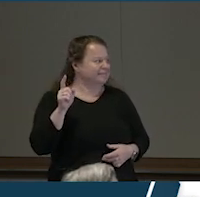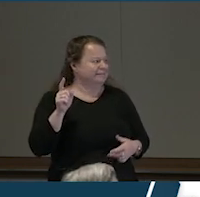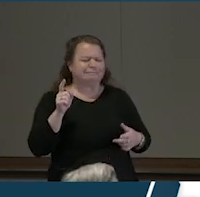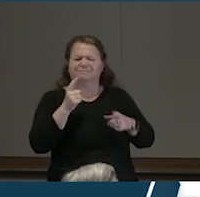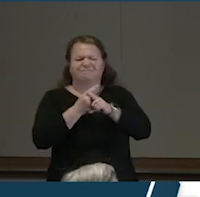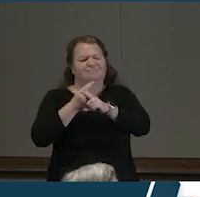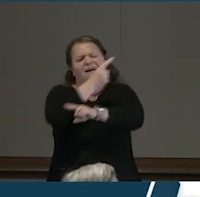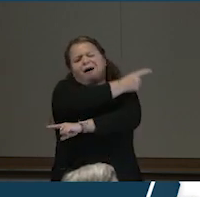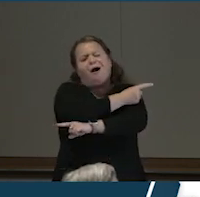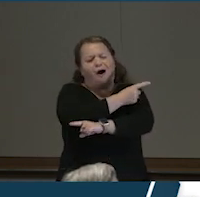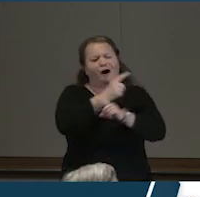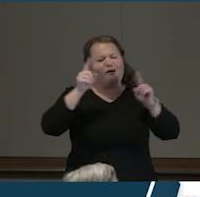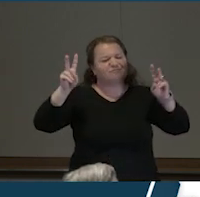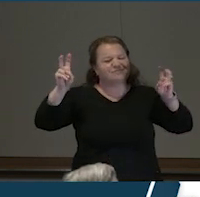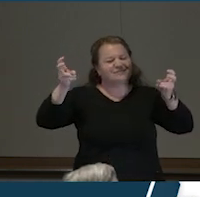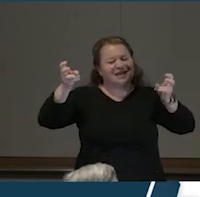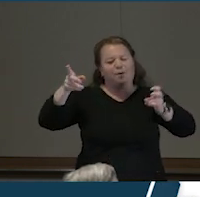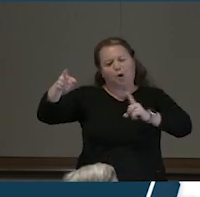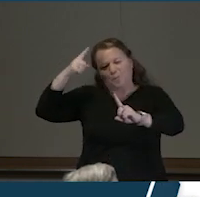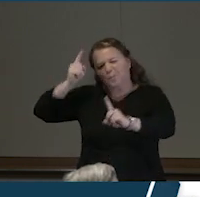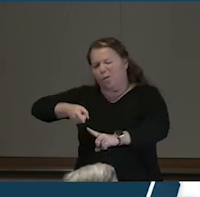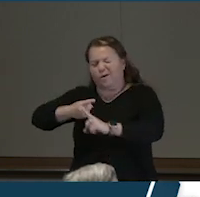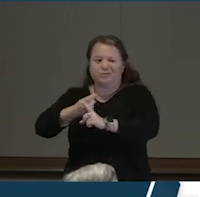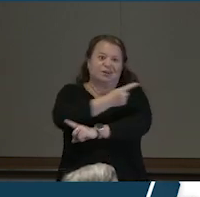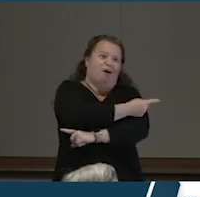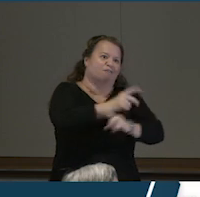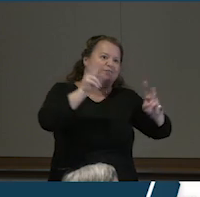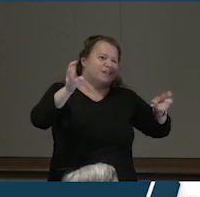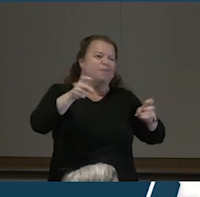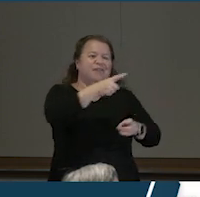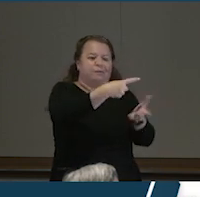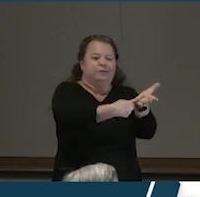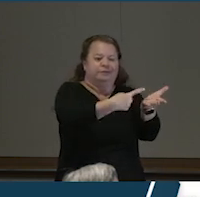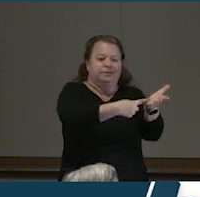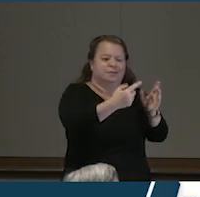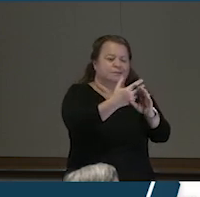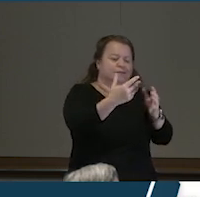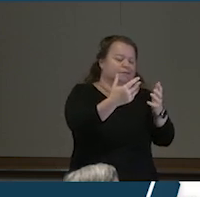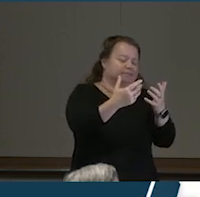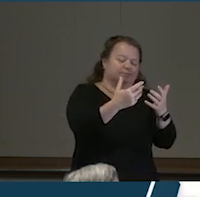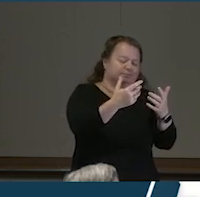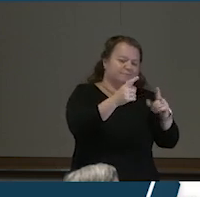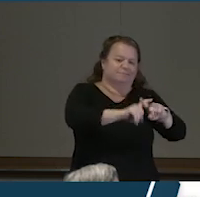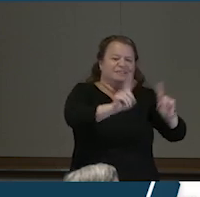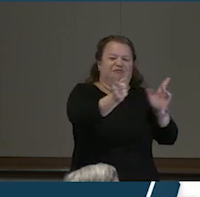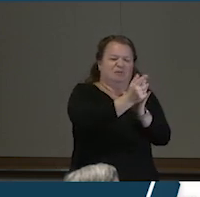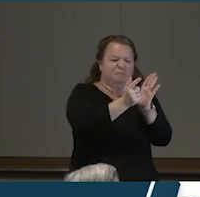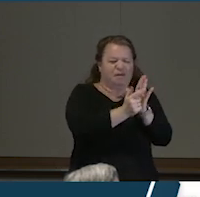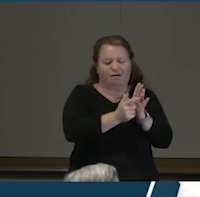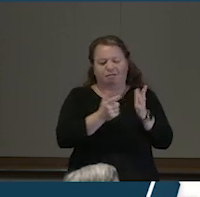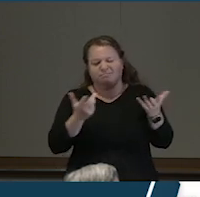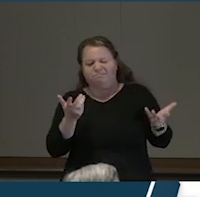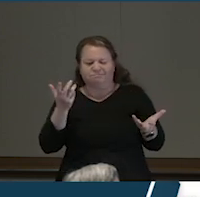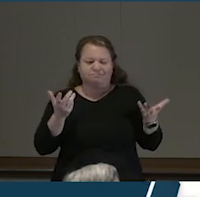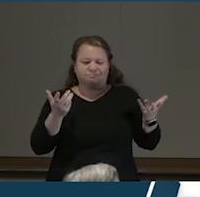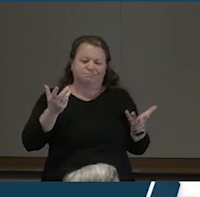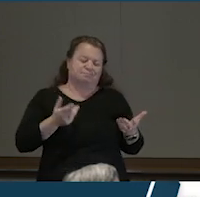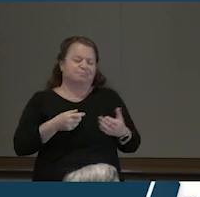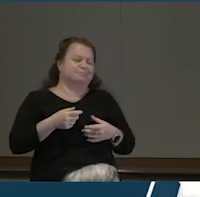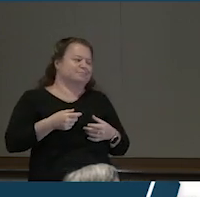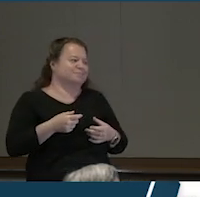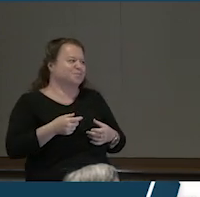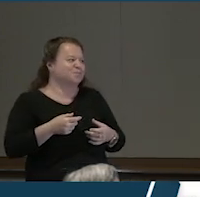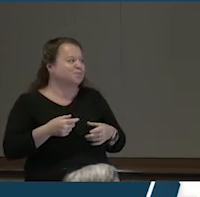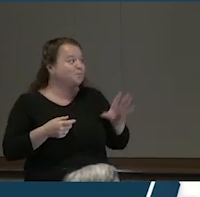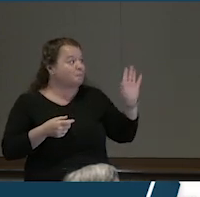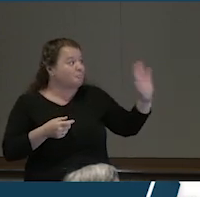topic, the point she wanted to make from one of the bills that they were working on, but it kind of sort of fit. But what I want you